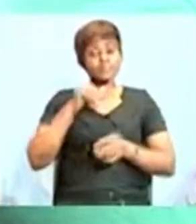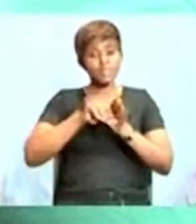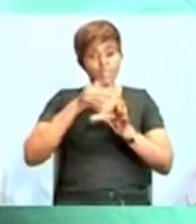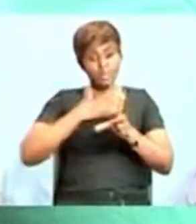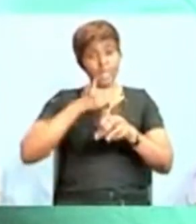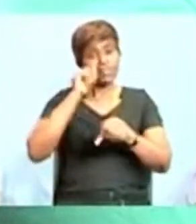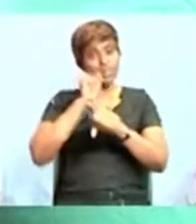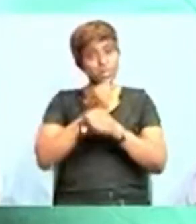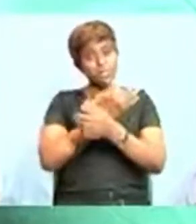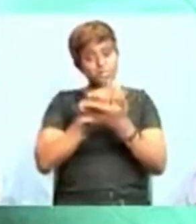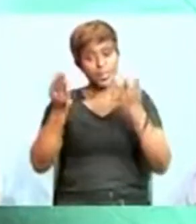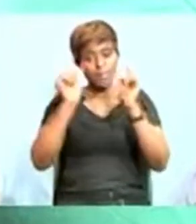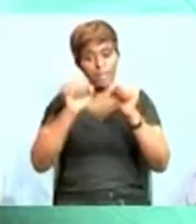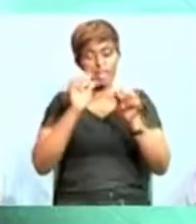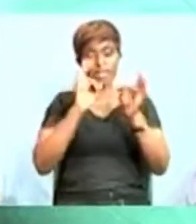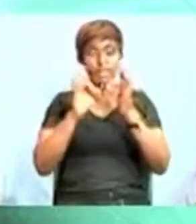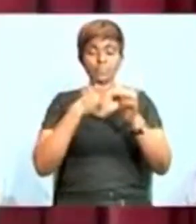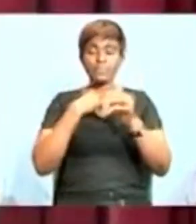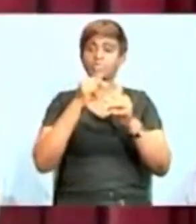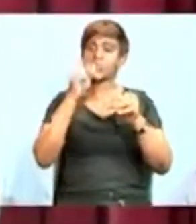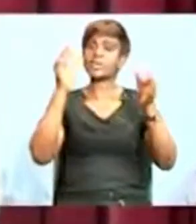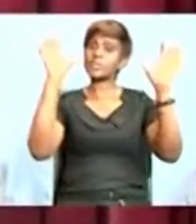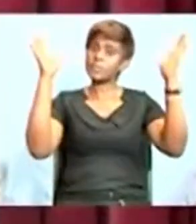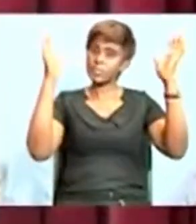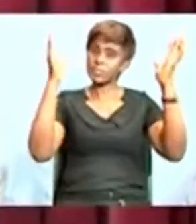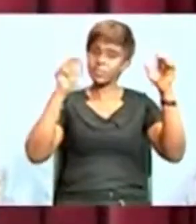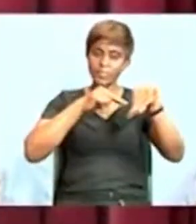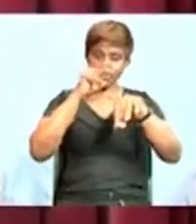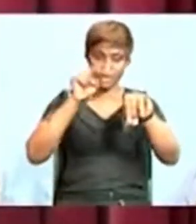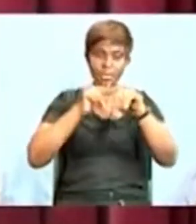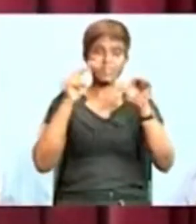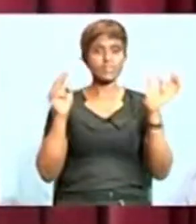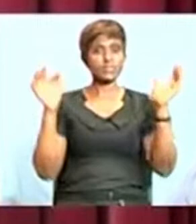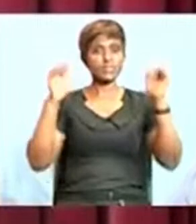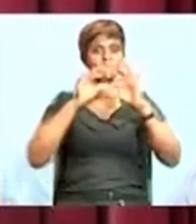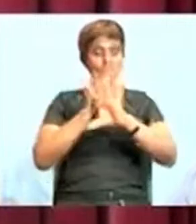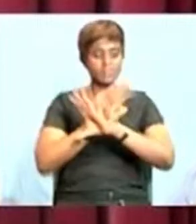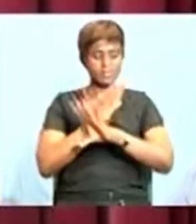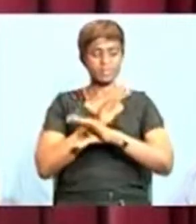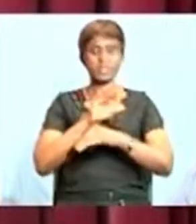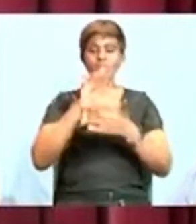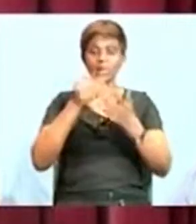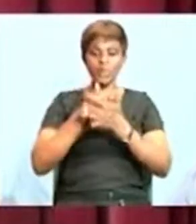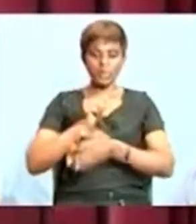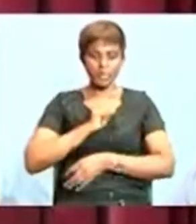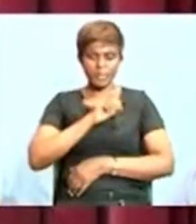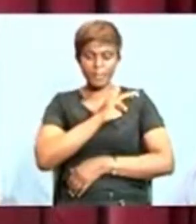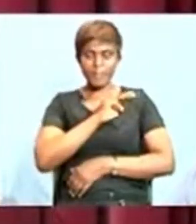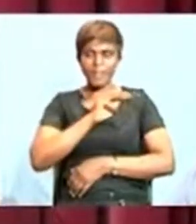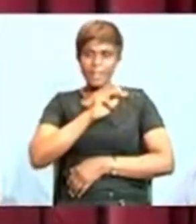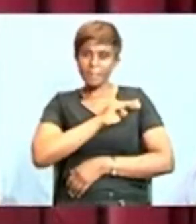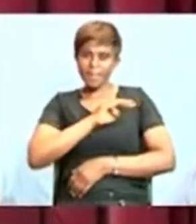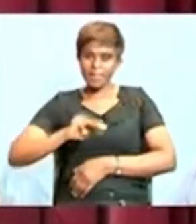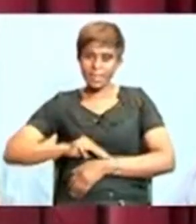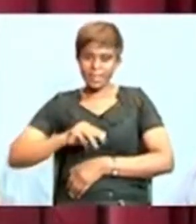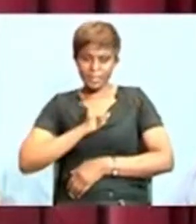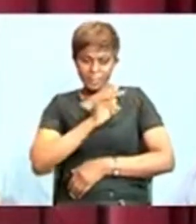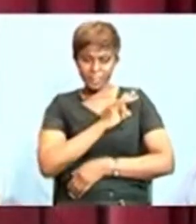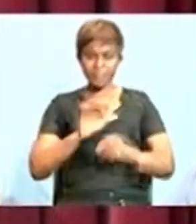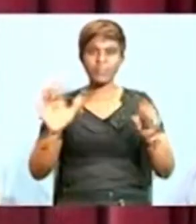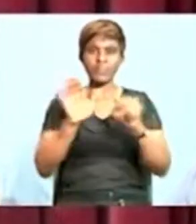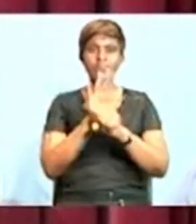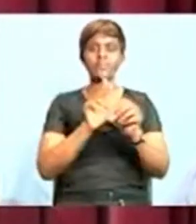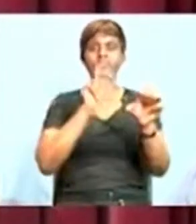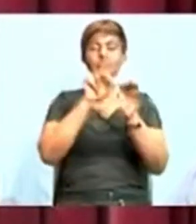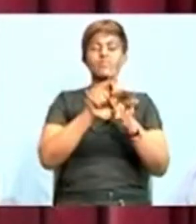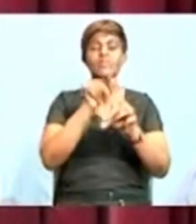duties if I do not implore all members of staff of the National Assembly of Zambia to fully participate in